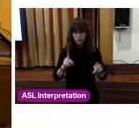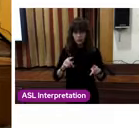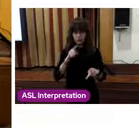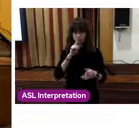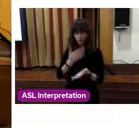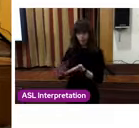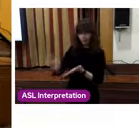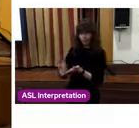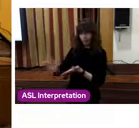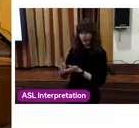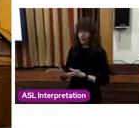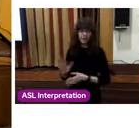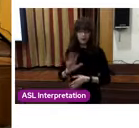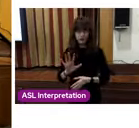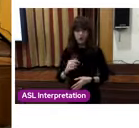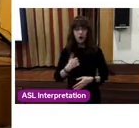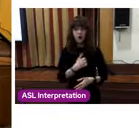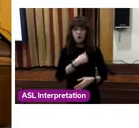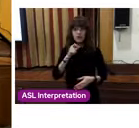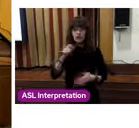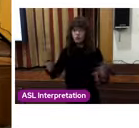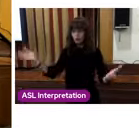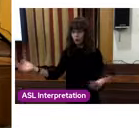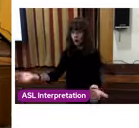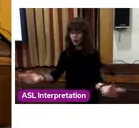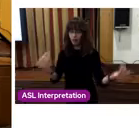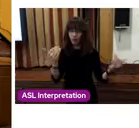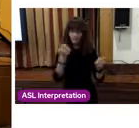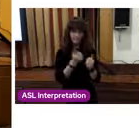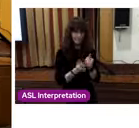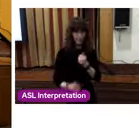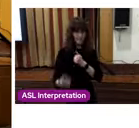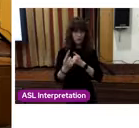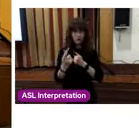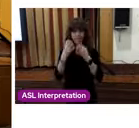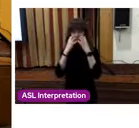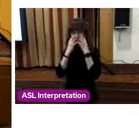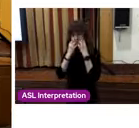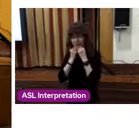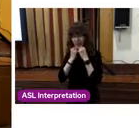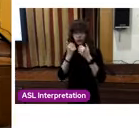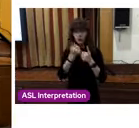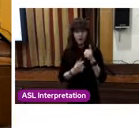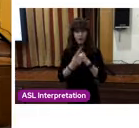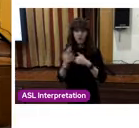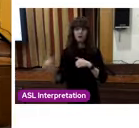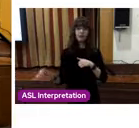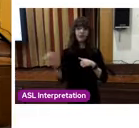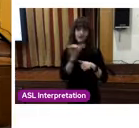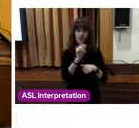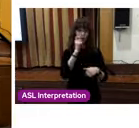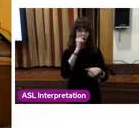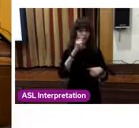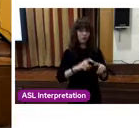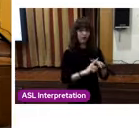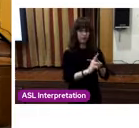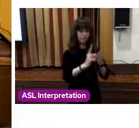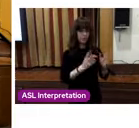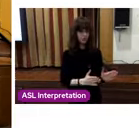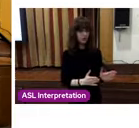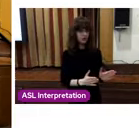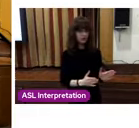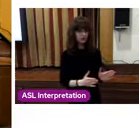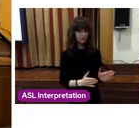giving everybody the grace and the welcome and value that our Ukrainian families deserve,